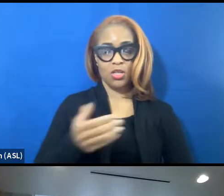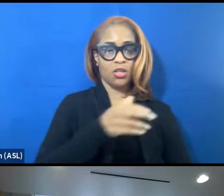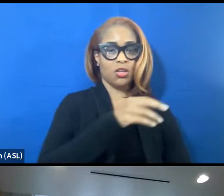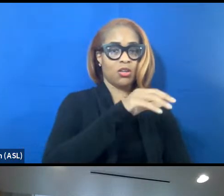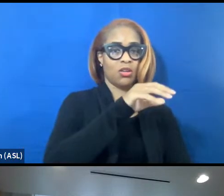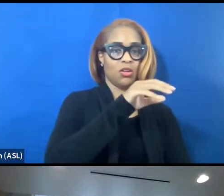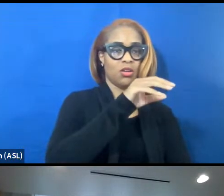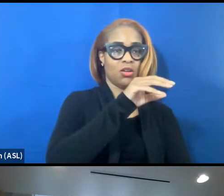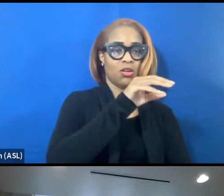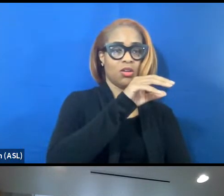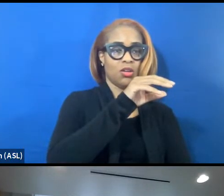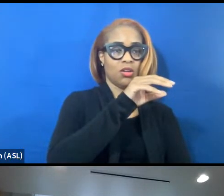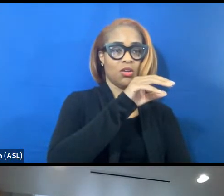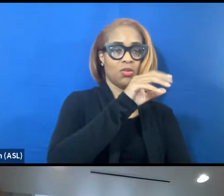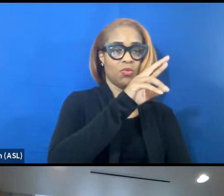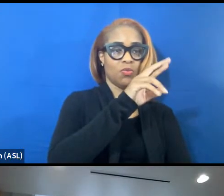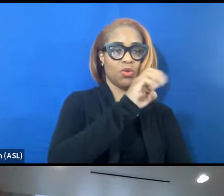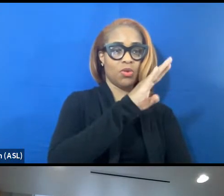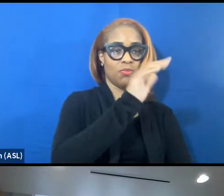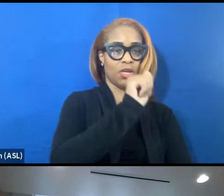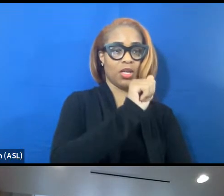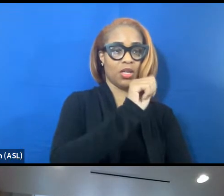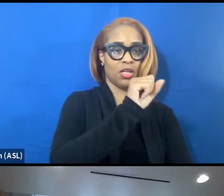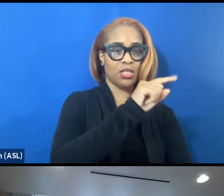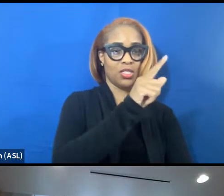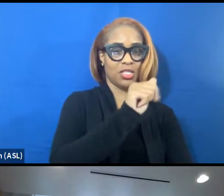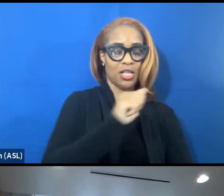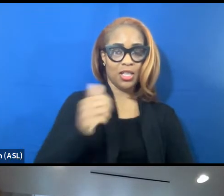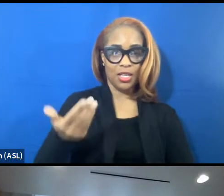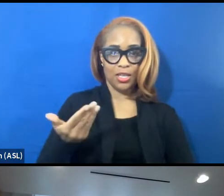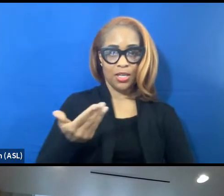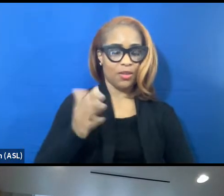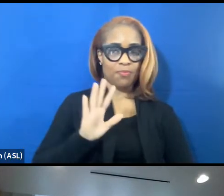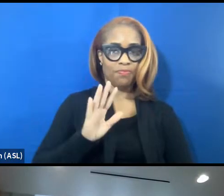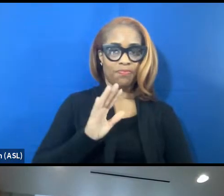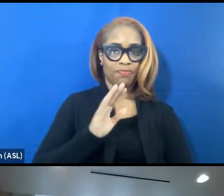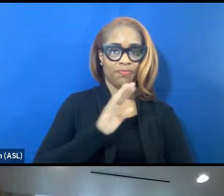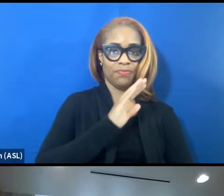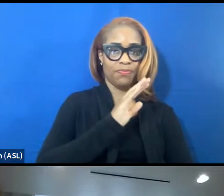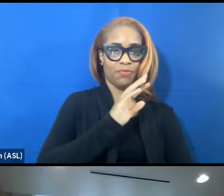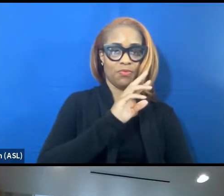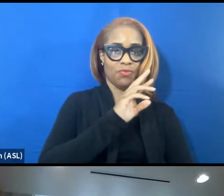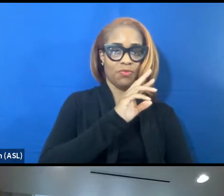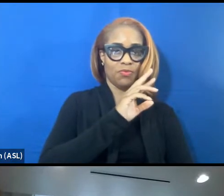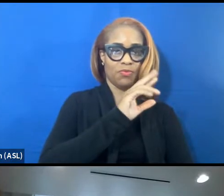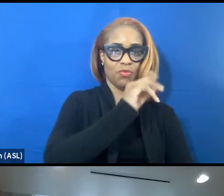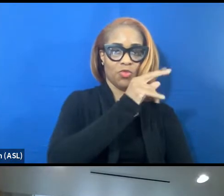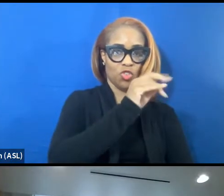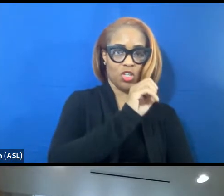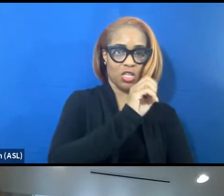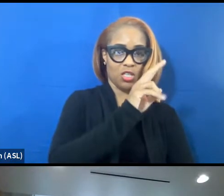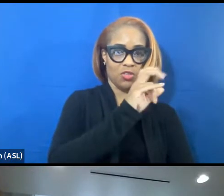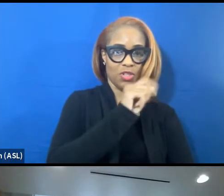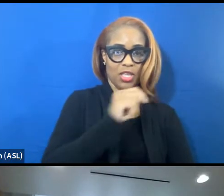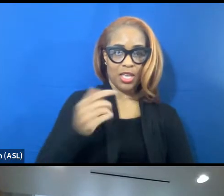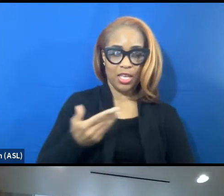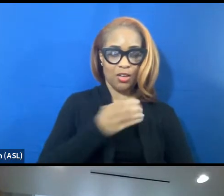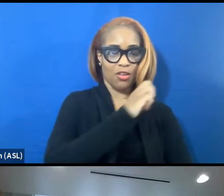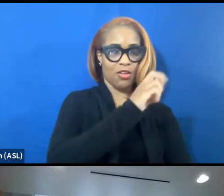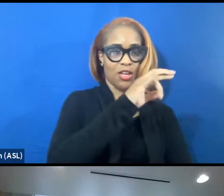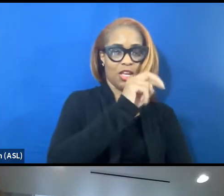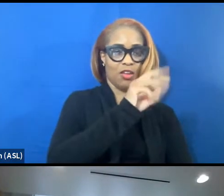rebecca zatella janice valette president aaron wagner